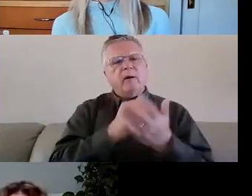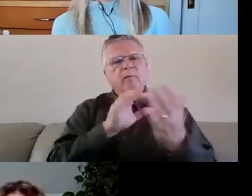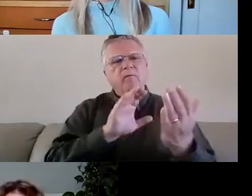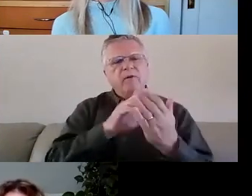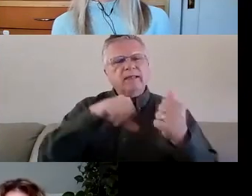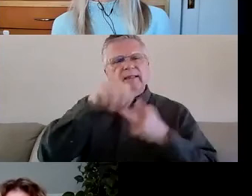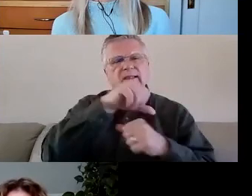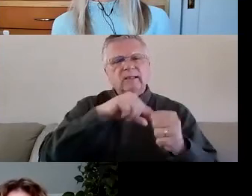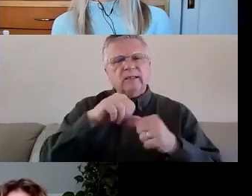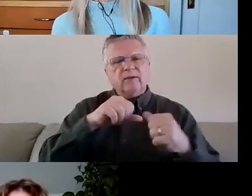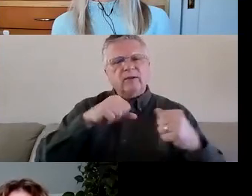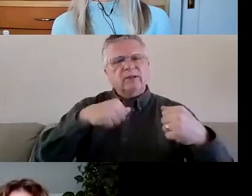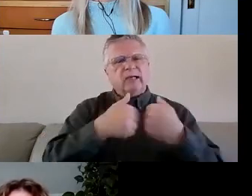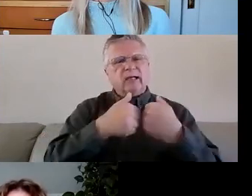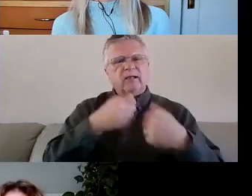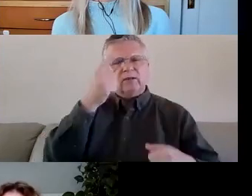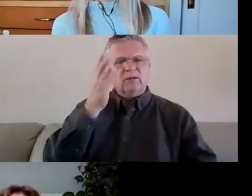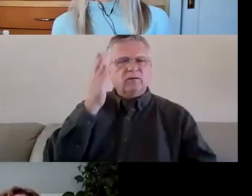tomorrow.